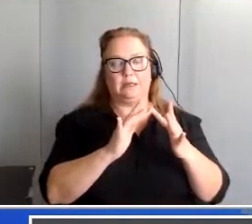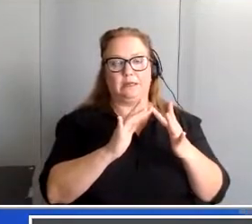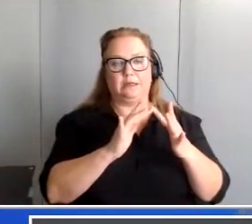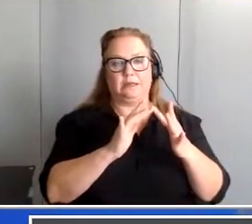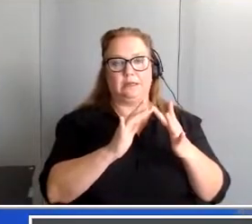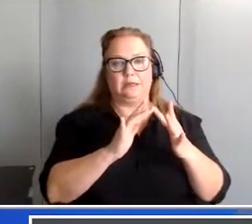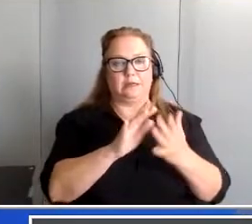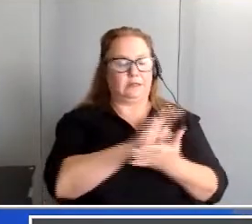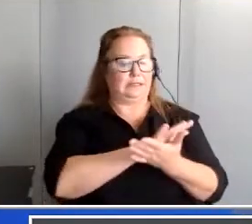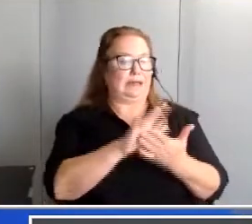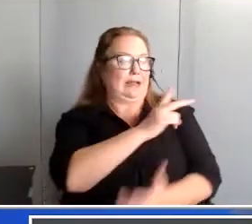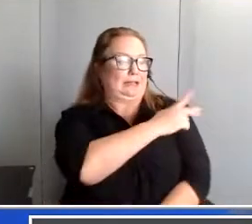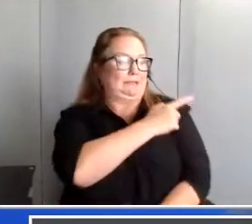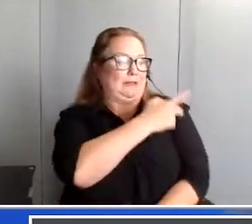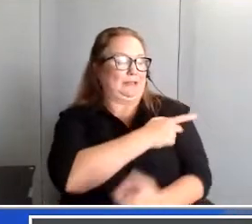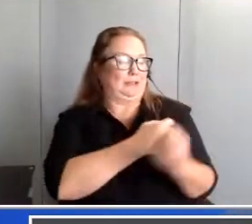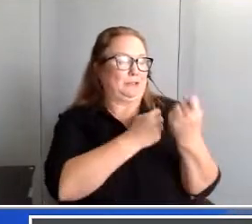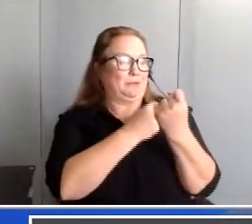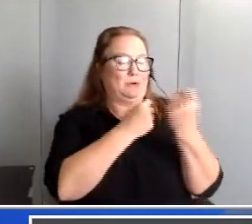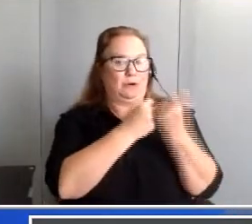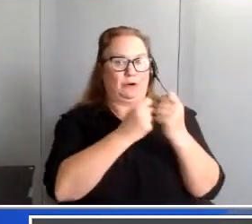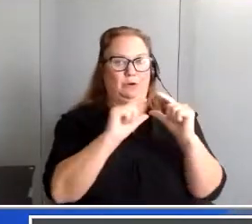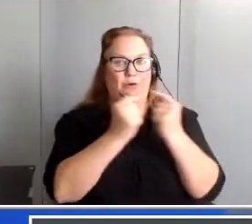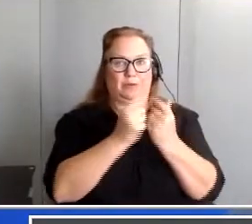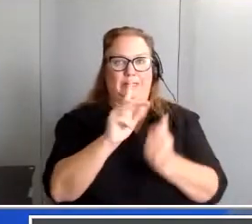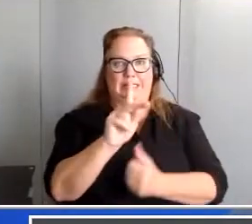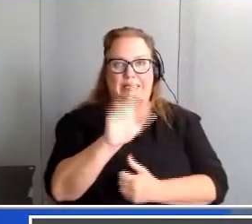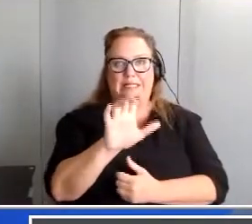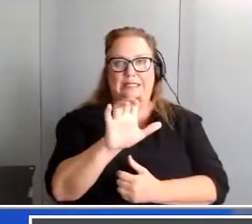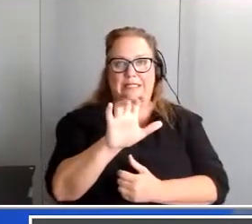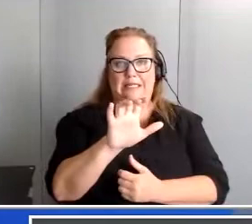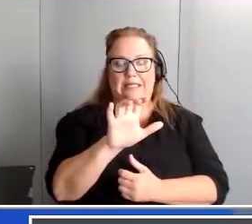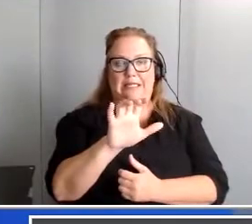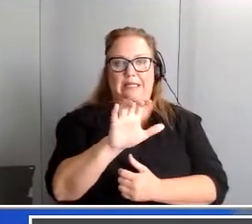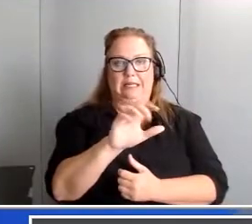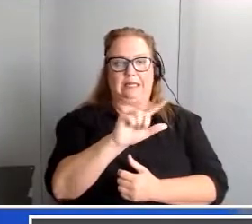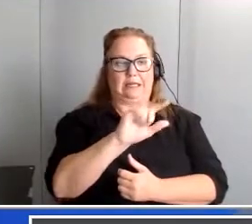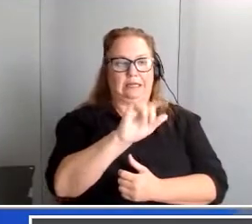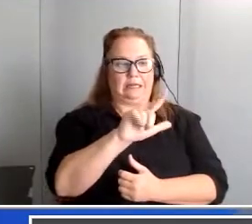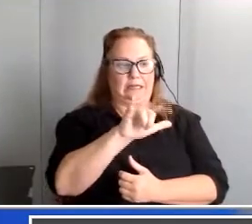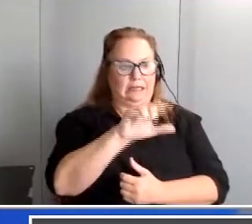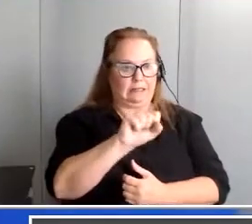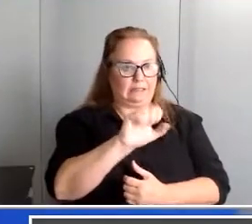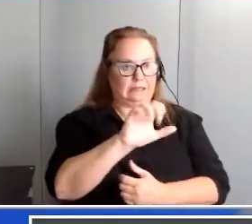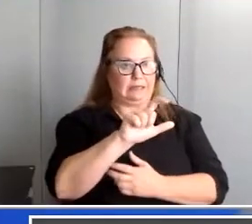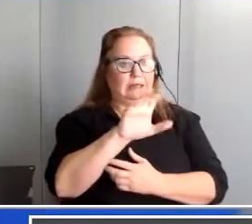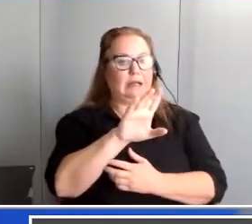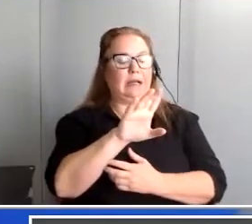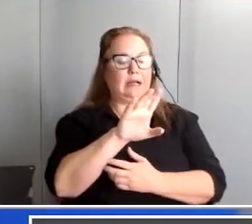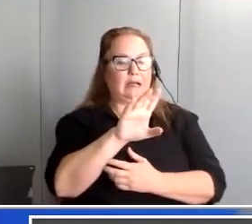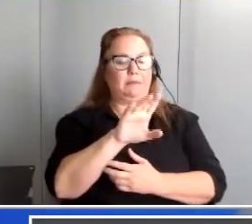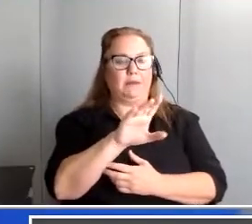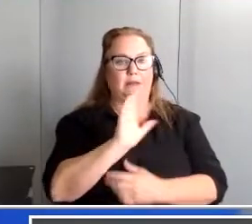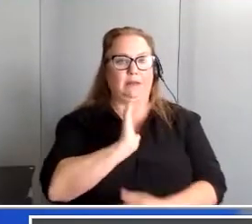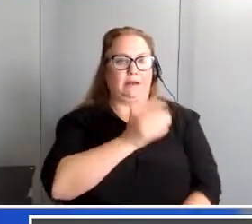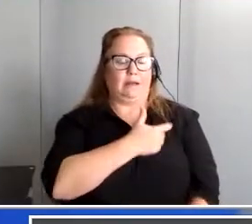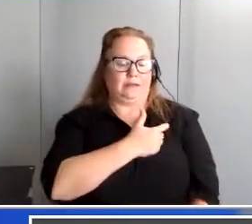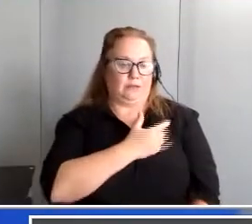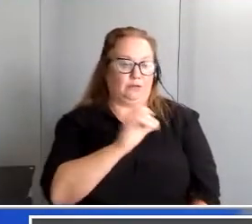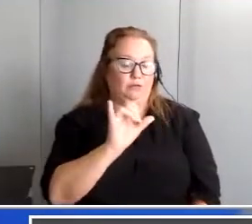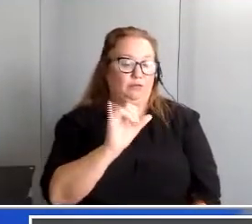patient support or advocacy group in the Kansas City from Gilda's Club and us too, and so there's